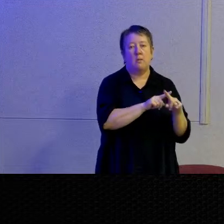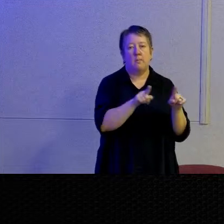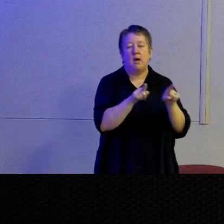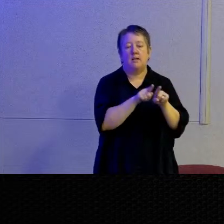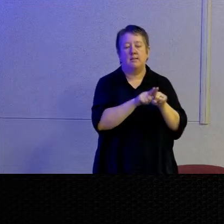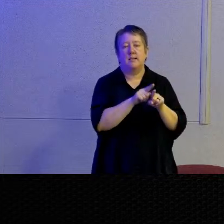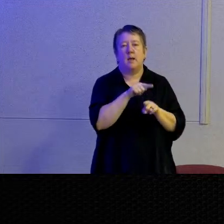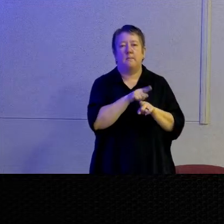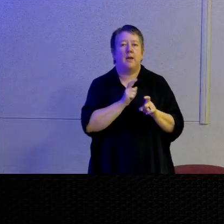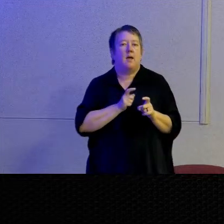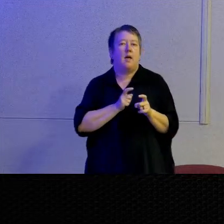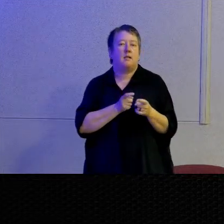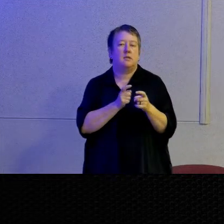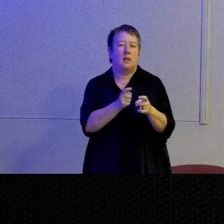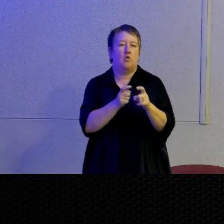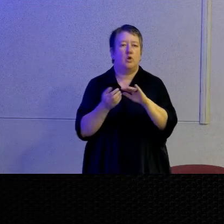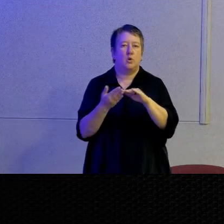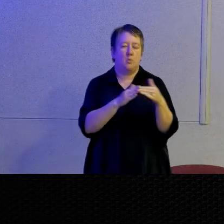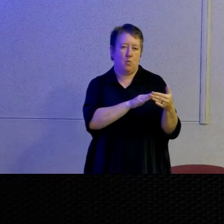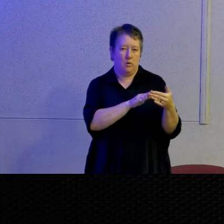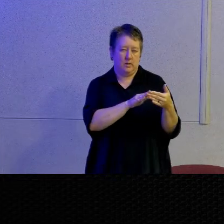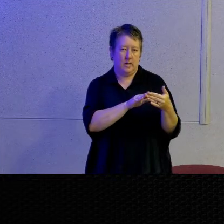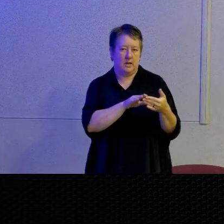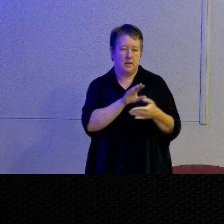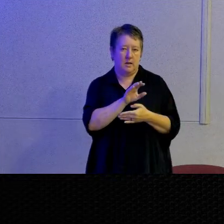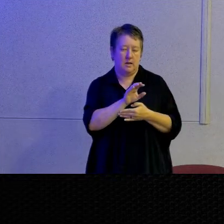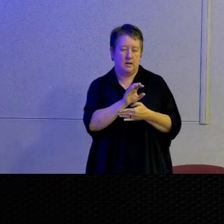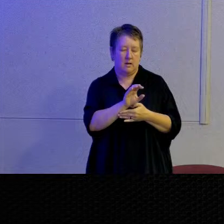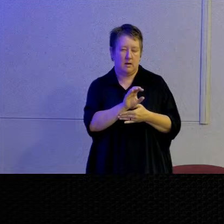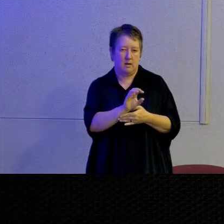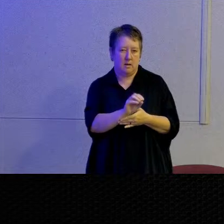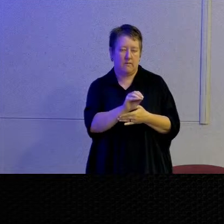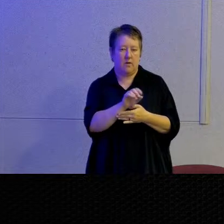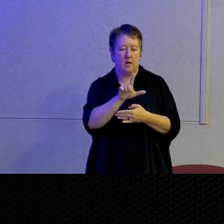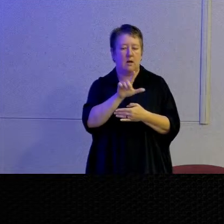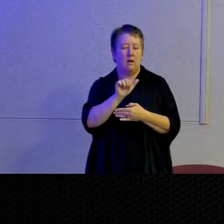accelerator community driven out. There's a lab,